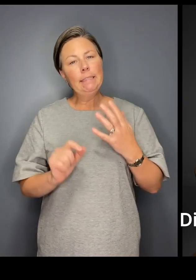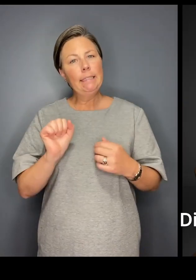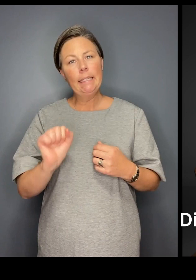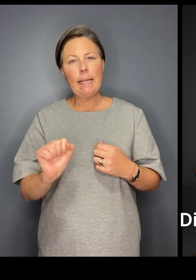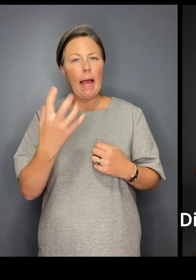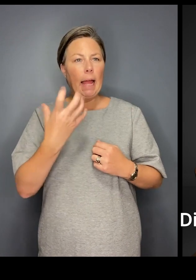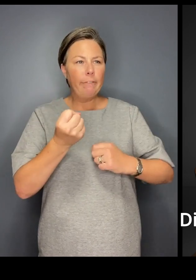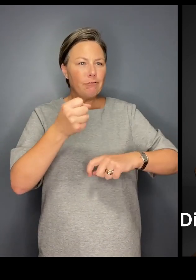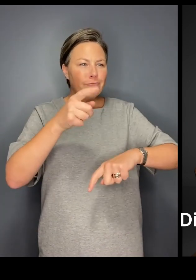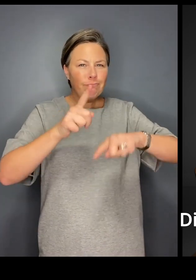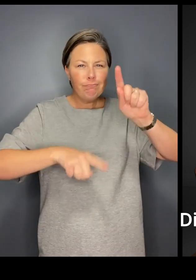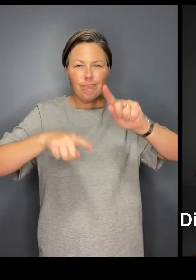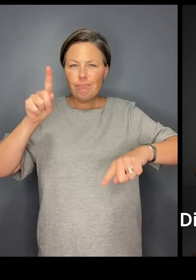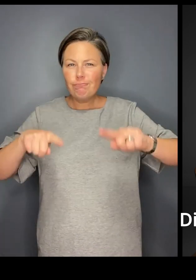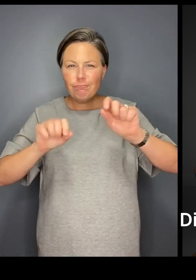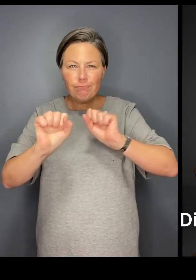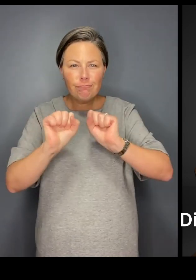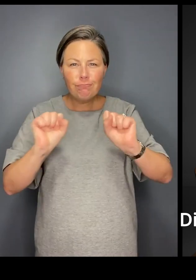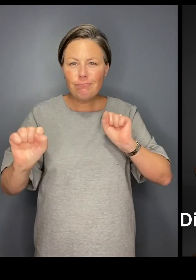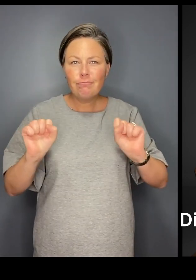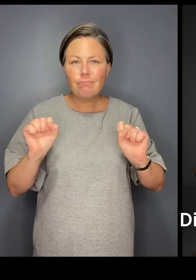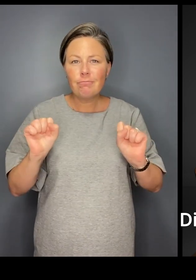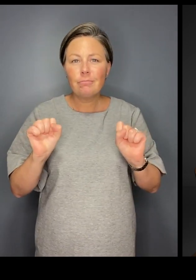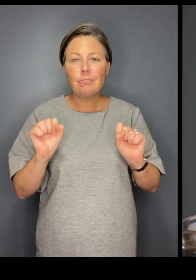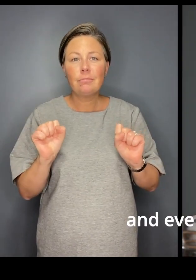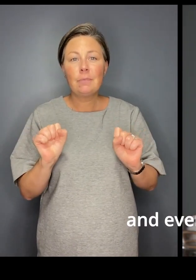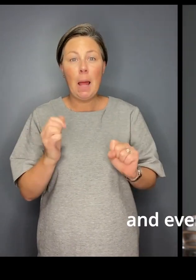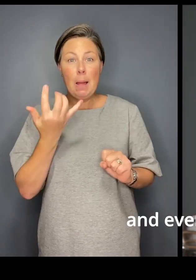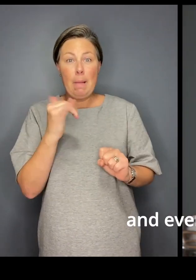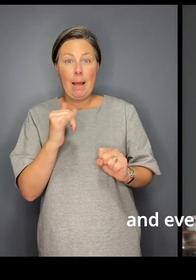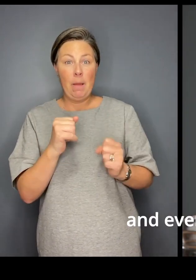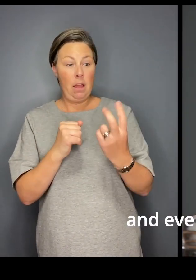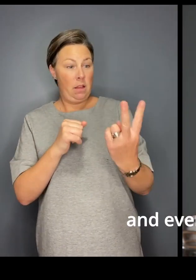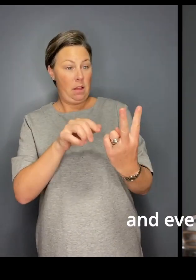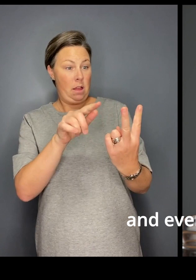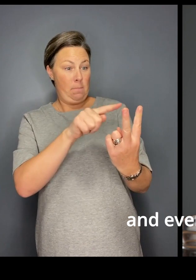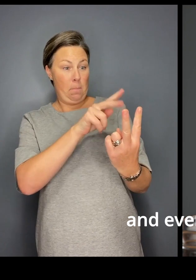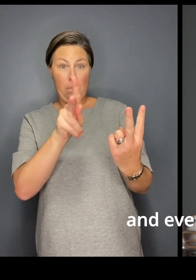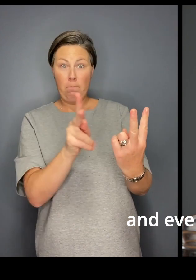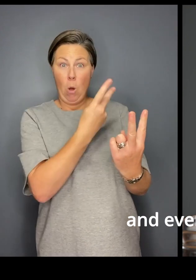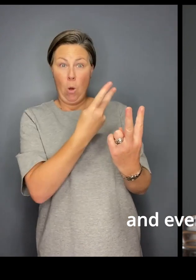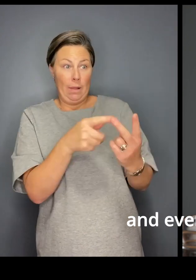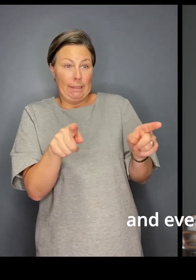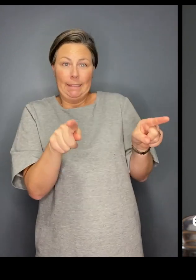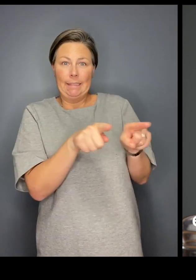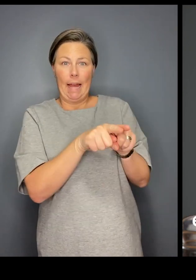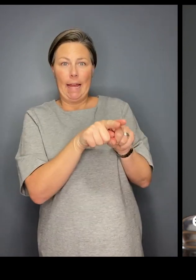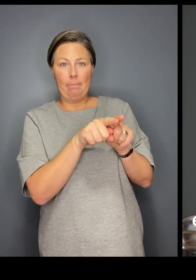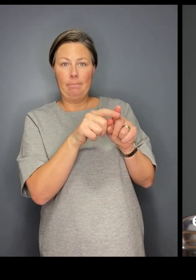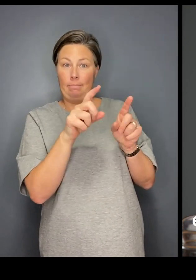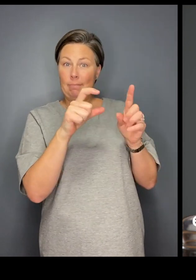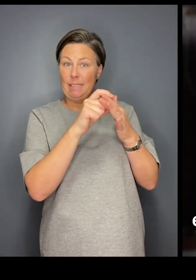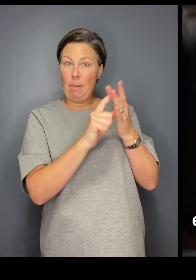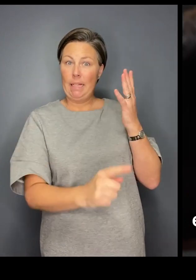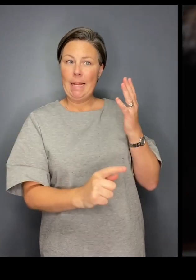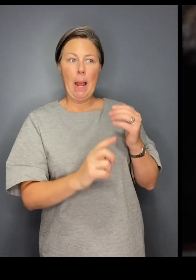Disability is full of diversity, and even those with the same disability experience